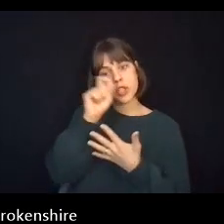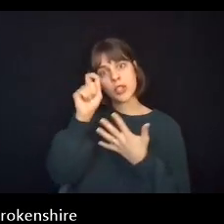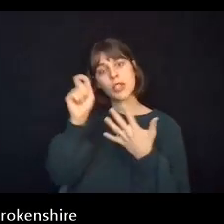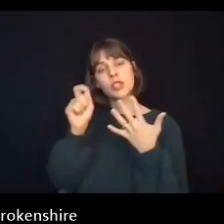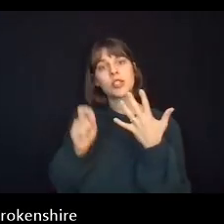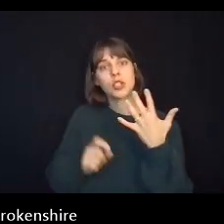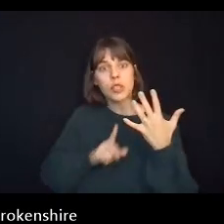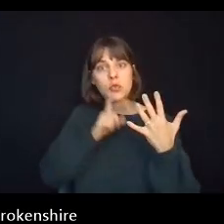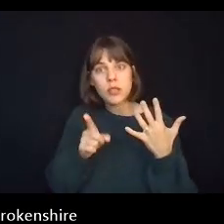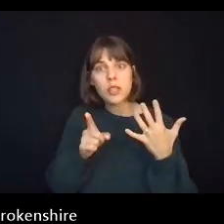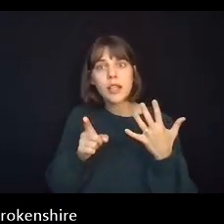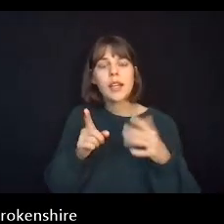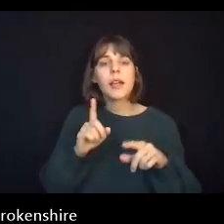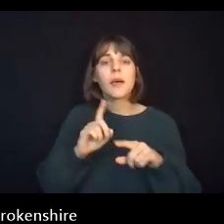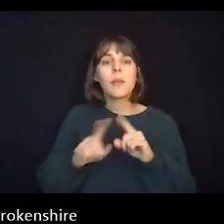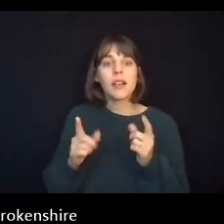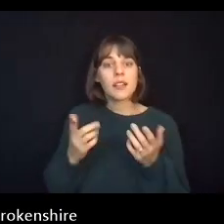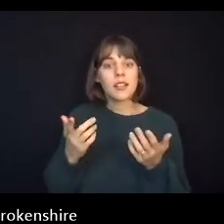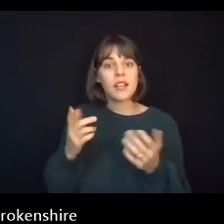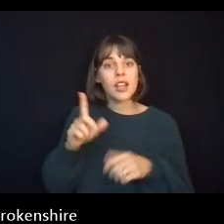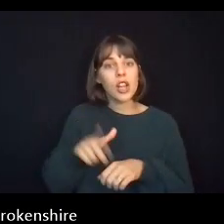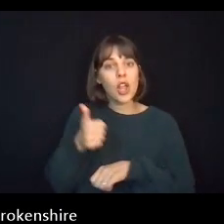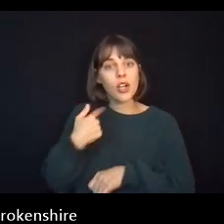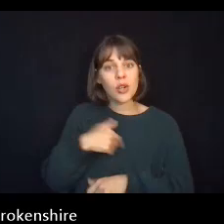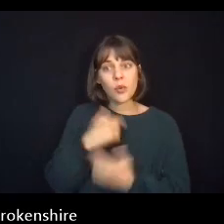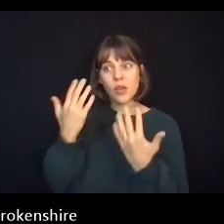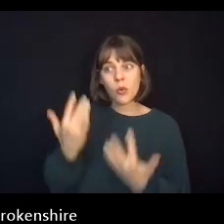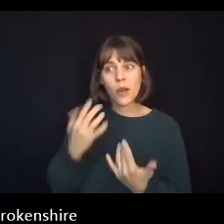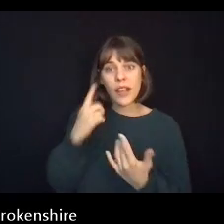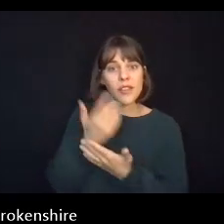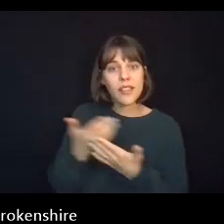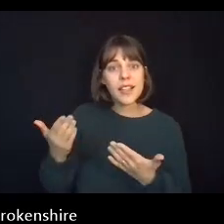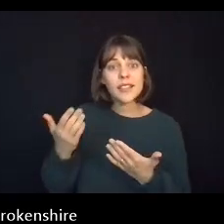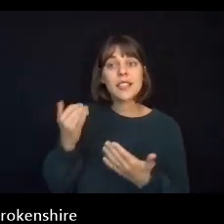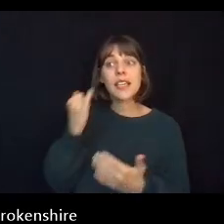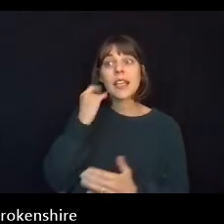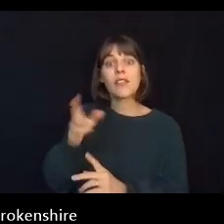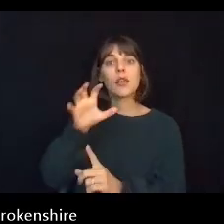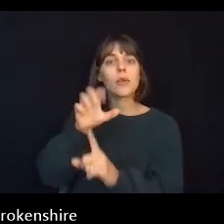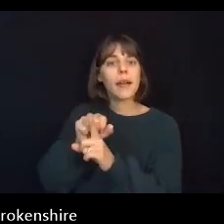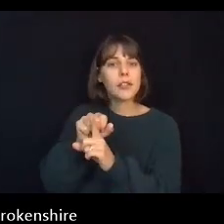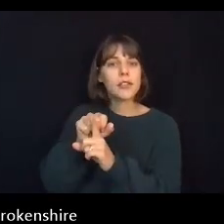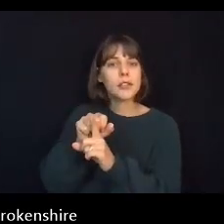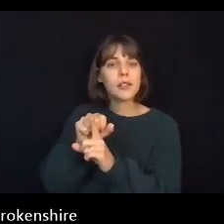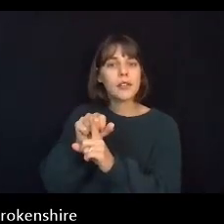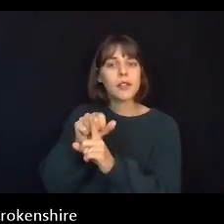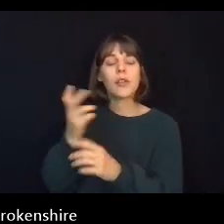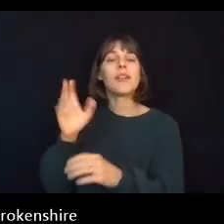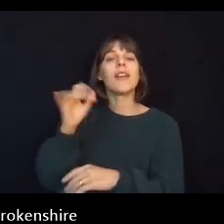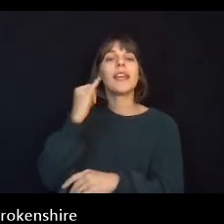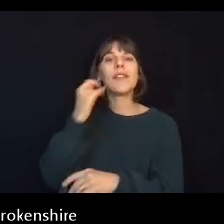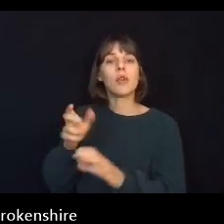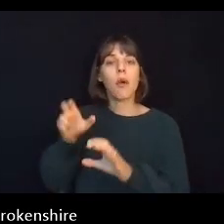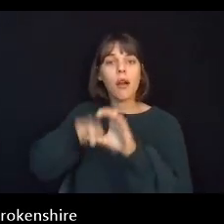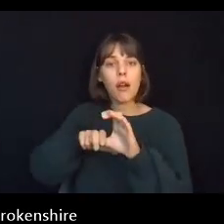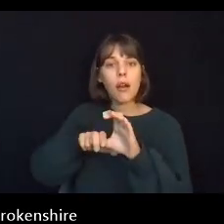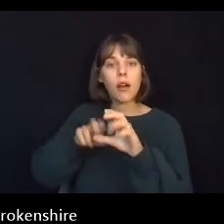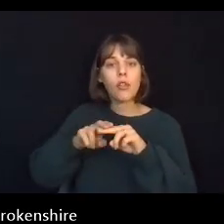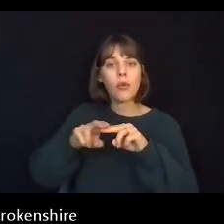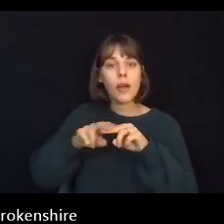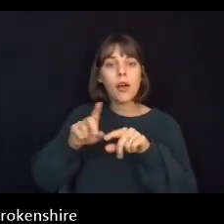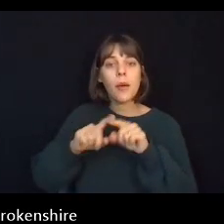we have seen what happens the longer we wait for things. I mean, if you've been catching the rail and your catenary